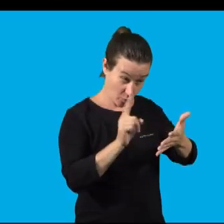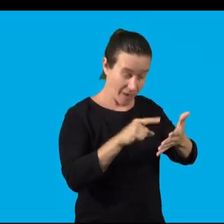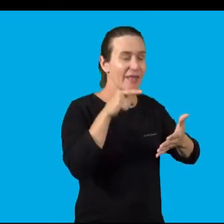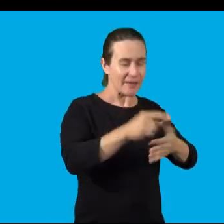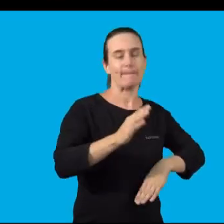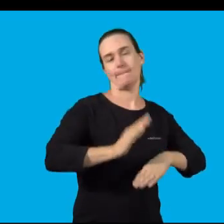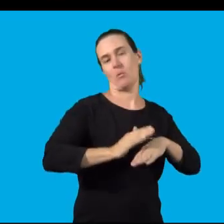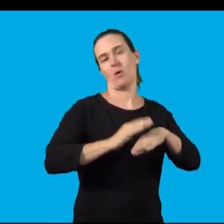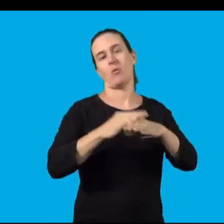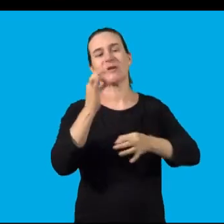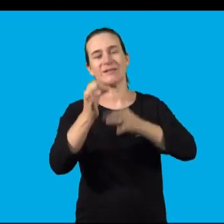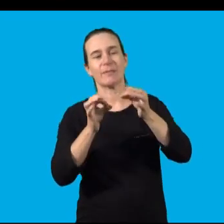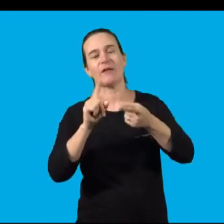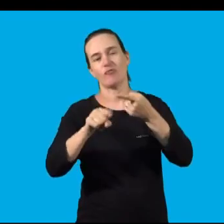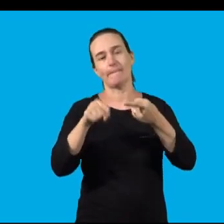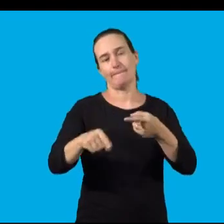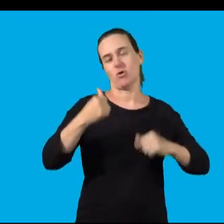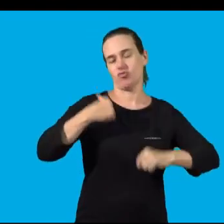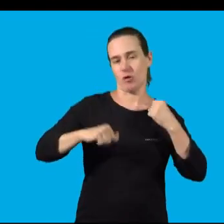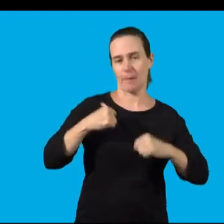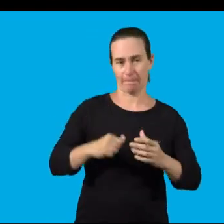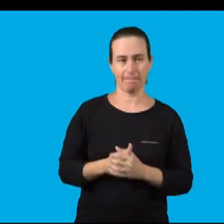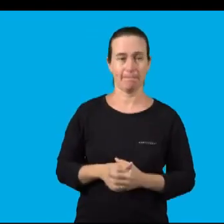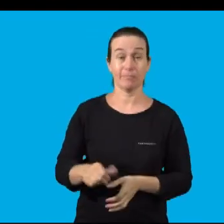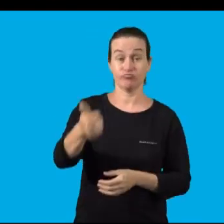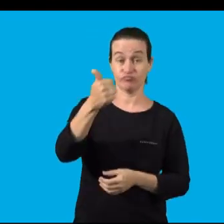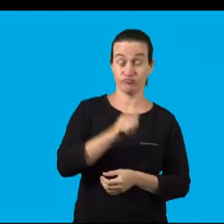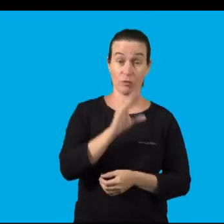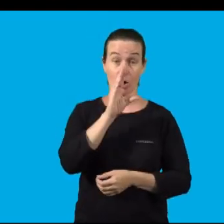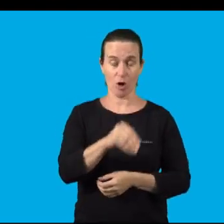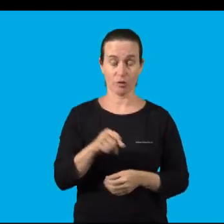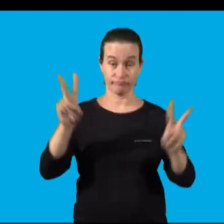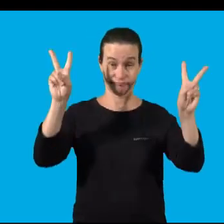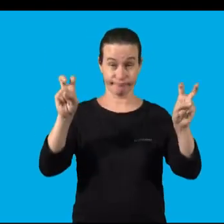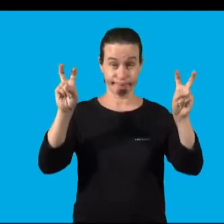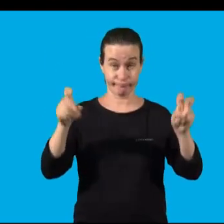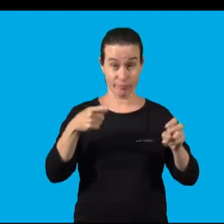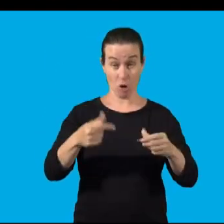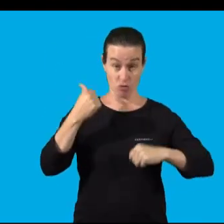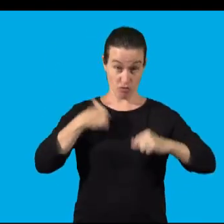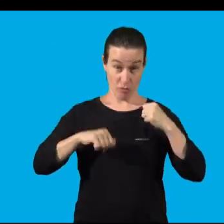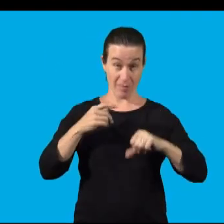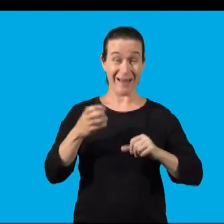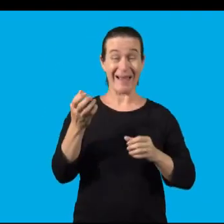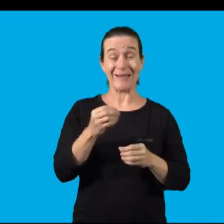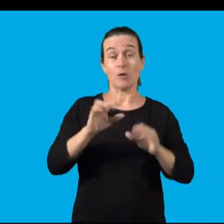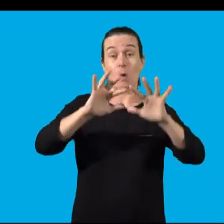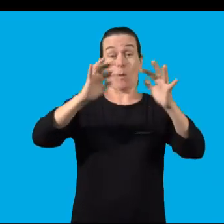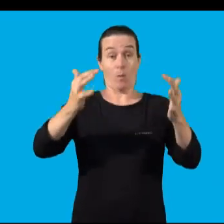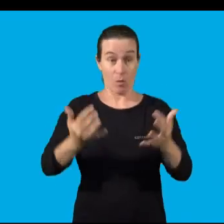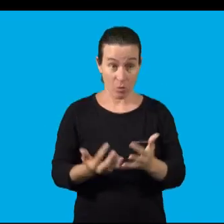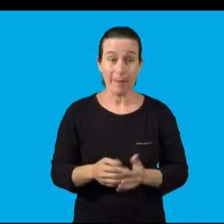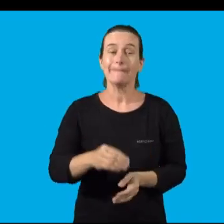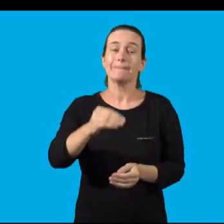then provide details from the rest of the text. When asked to refer to the play as a whole, learners